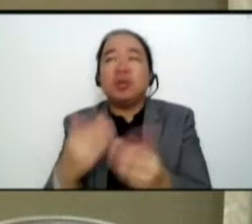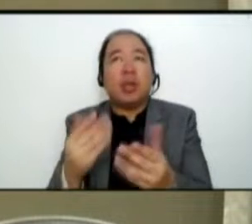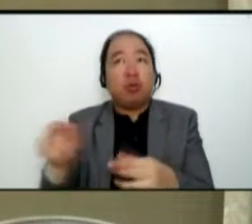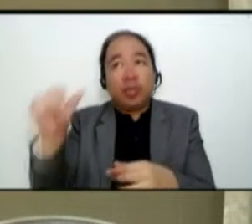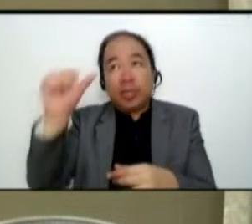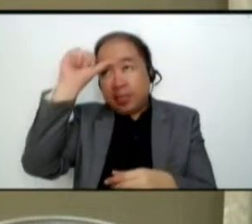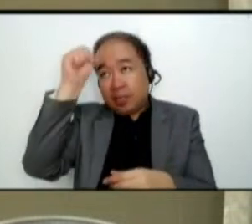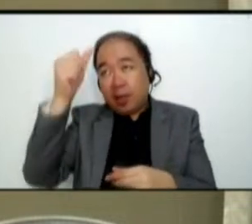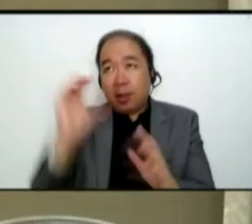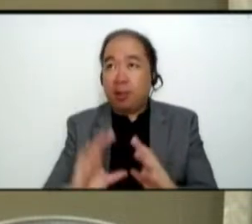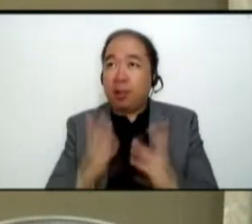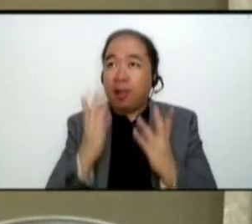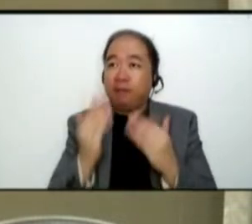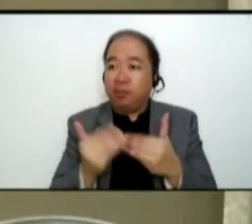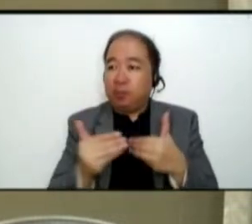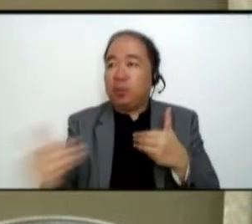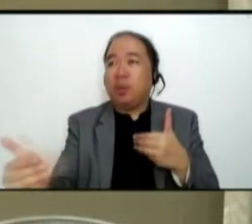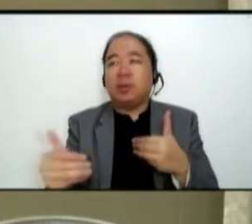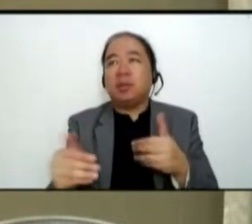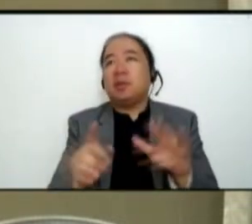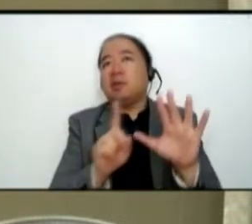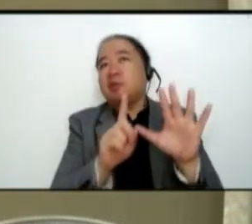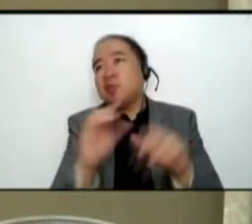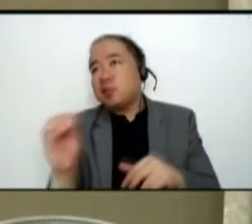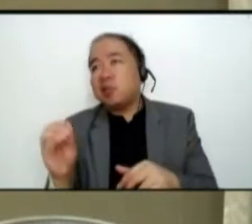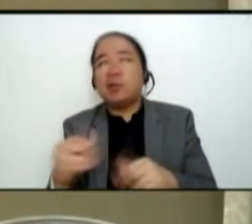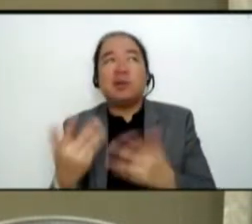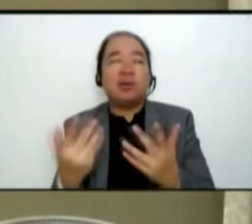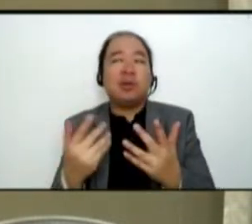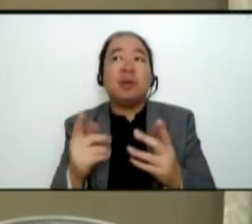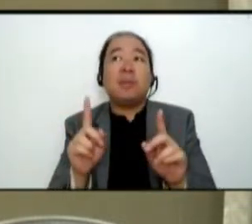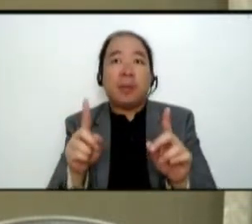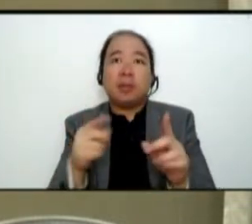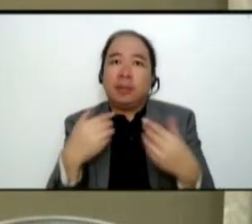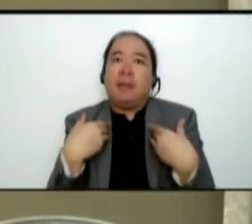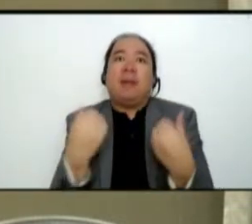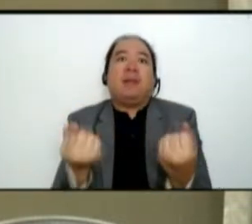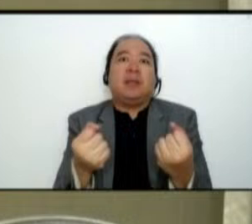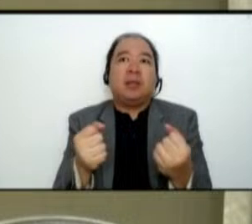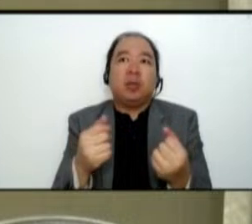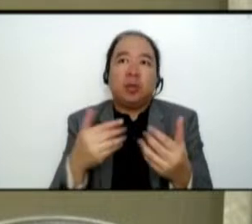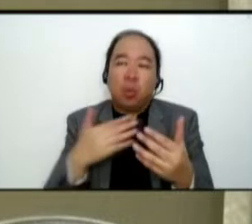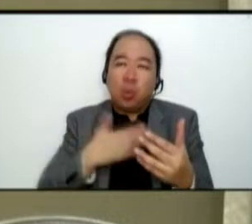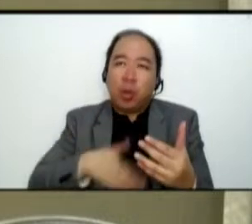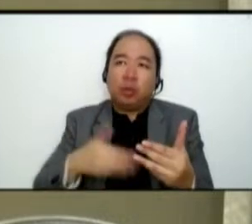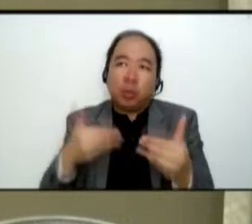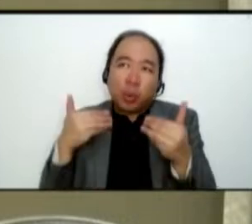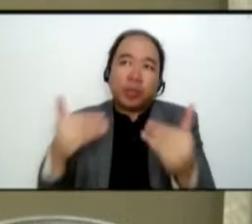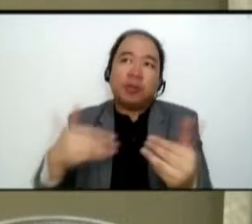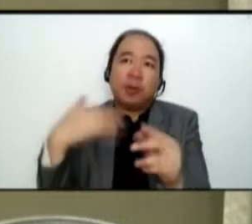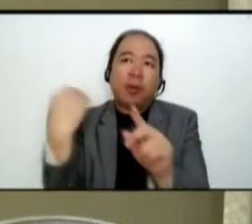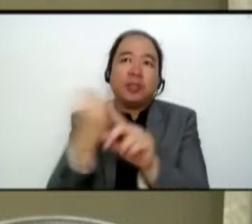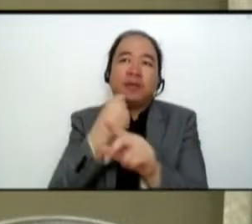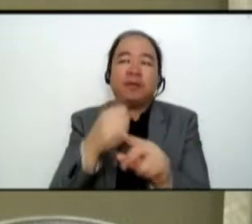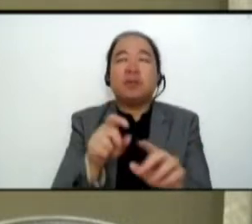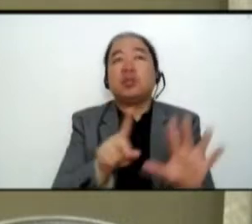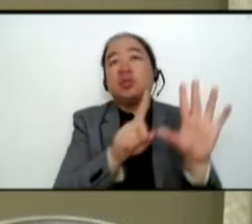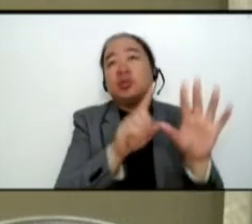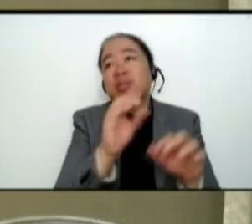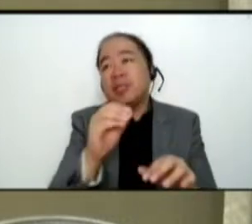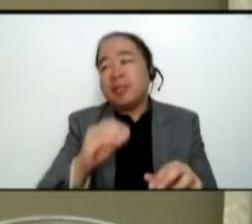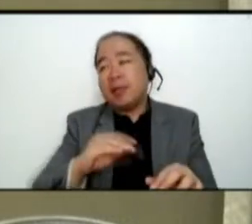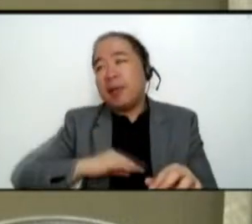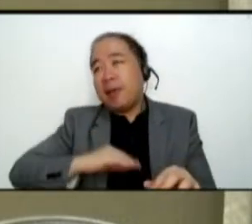healthy, you are fully alive, you want to achieve certain things. So from 60 to 80 or 60